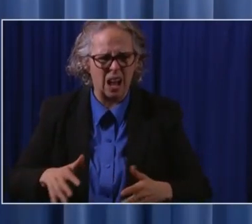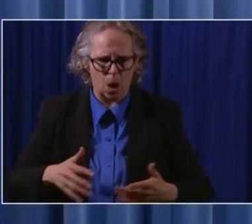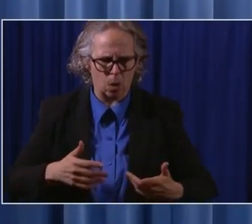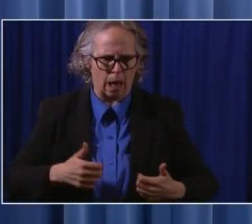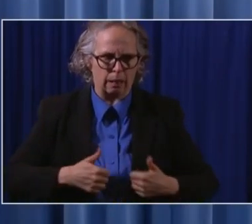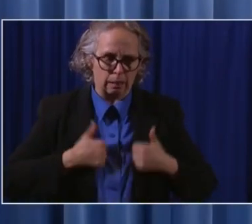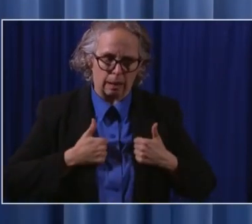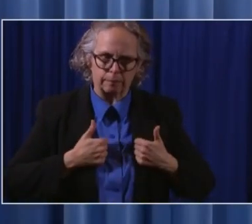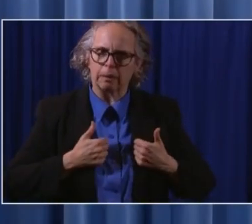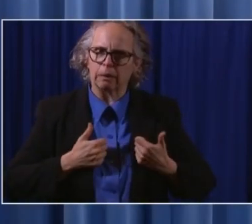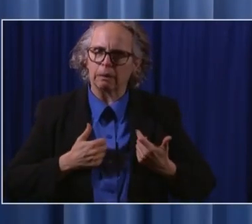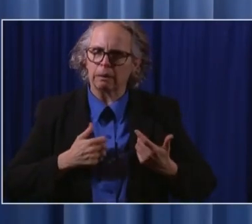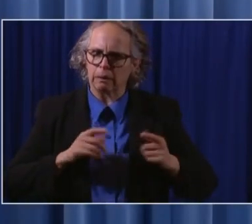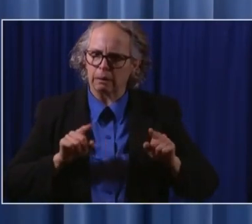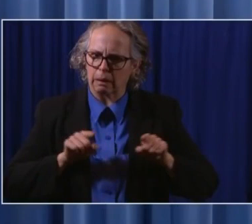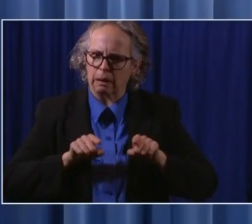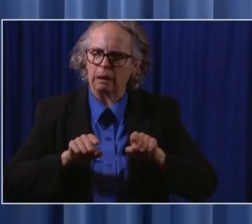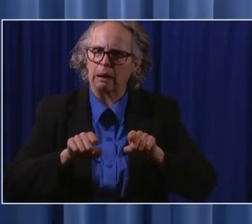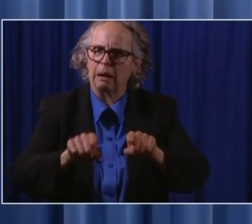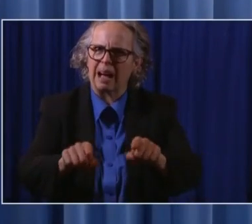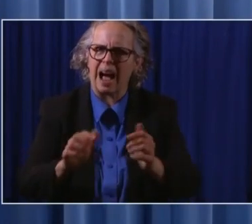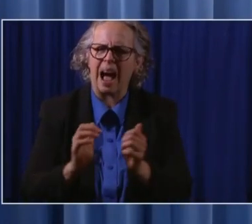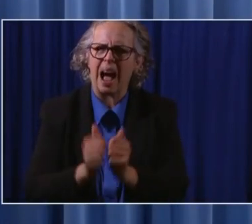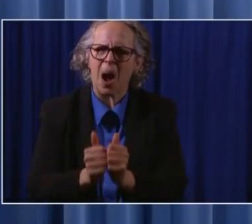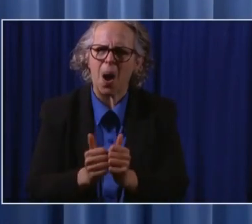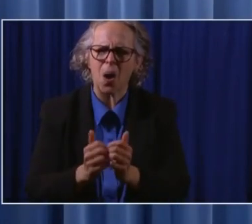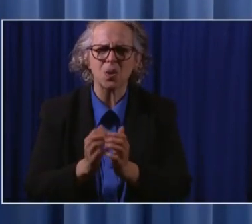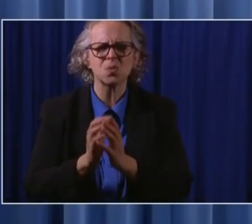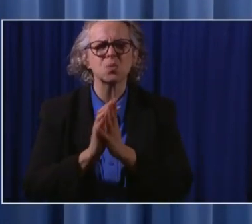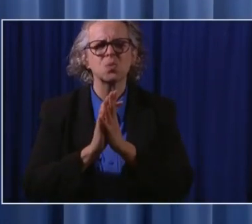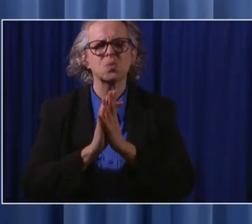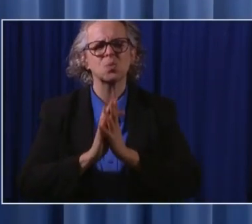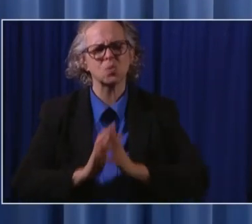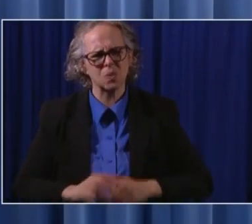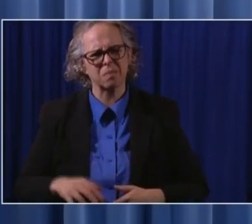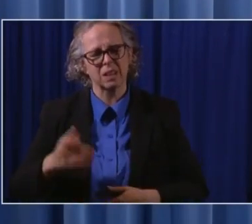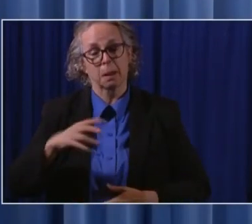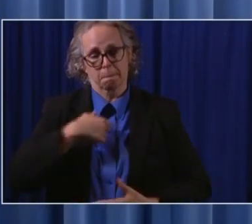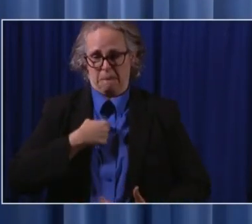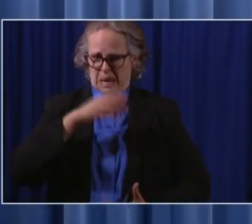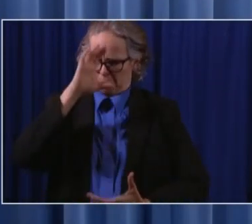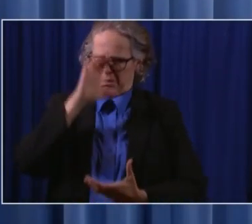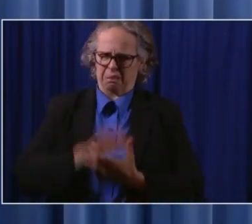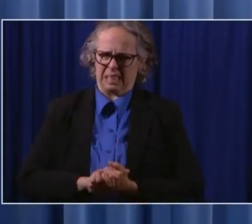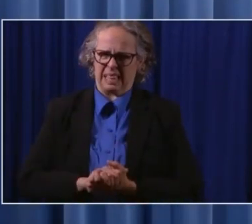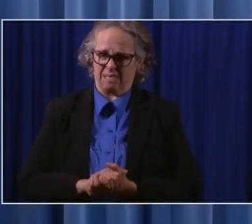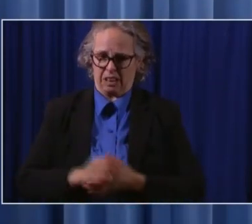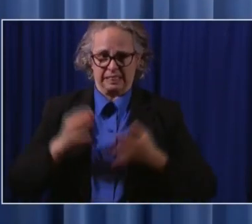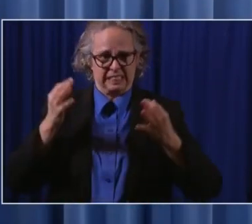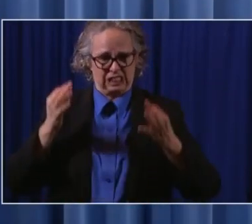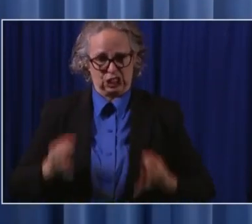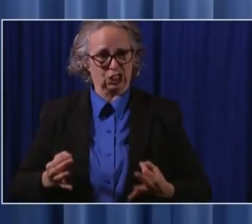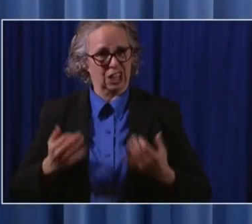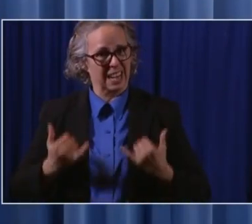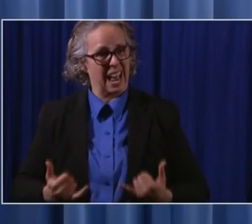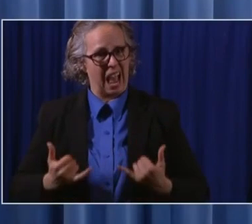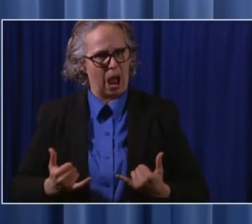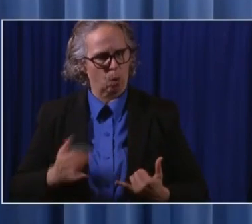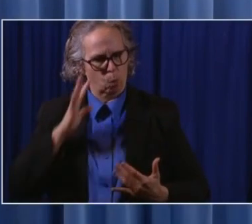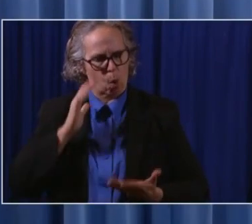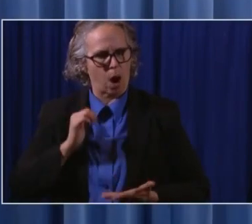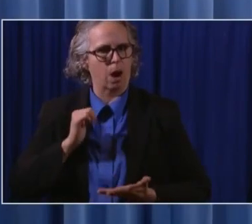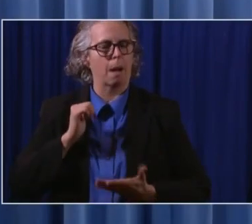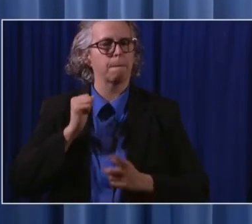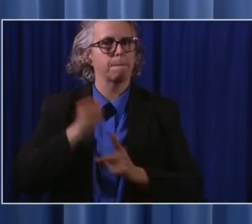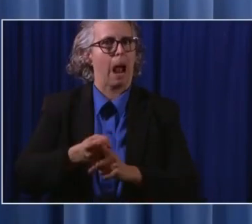what we do in the next several weeks will determine what school looks like in the fall. Schools want to have some certainty,